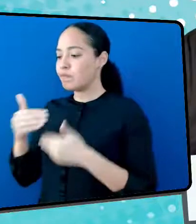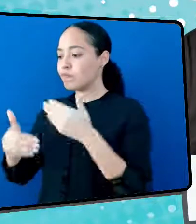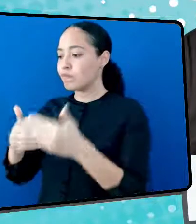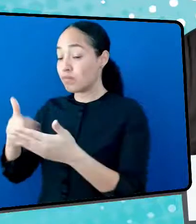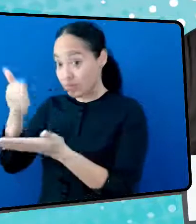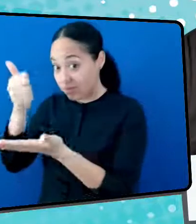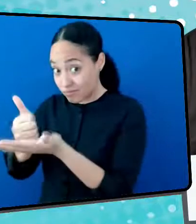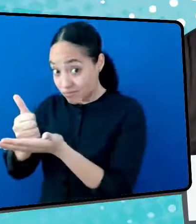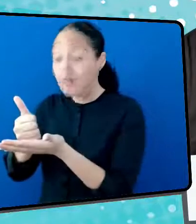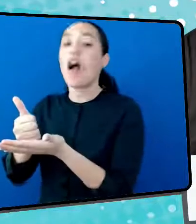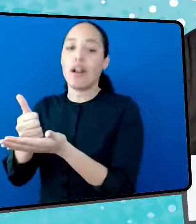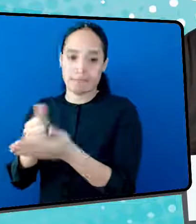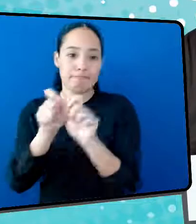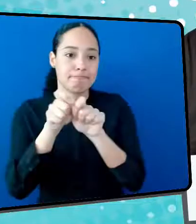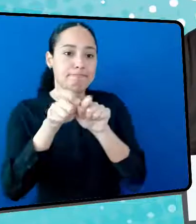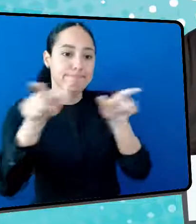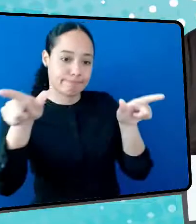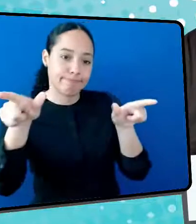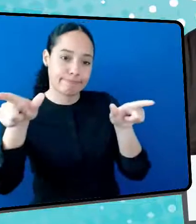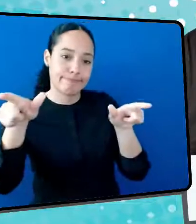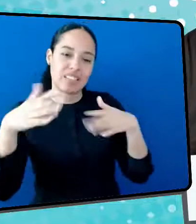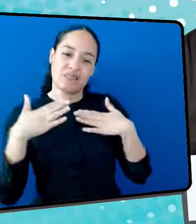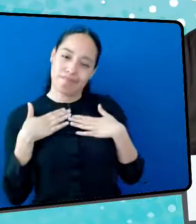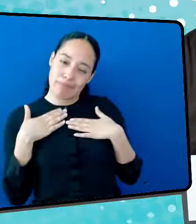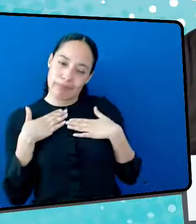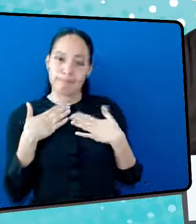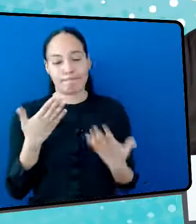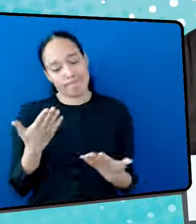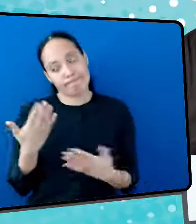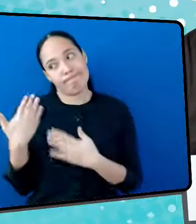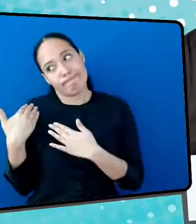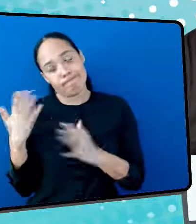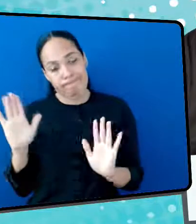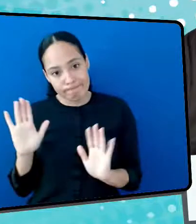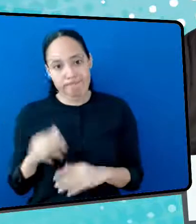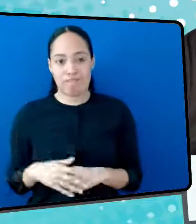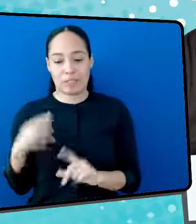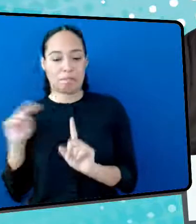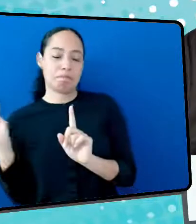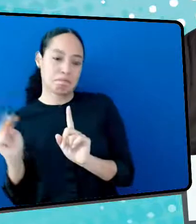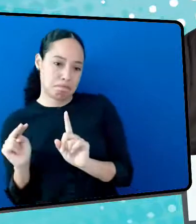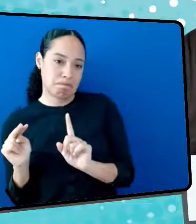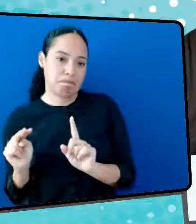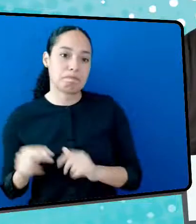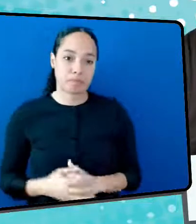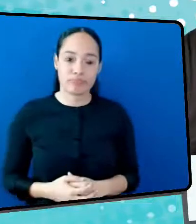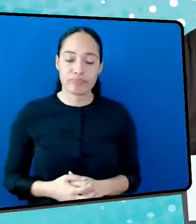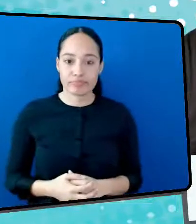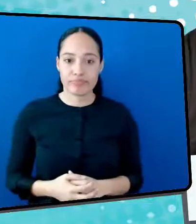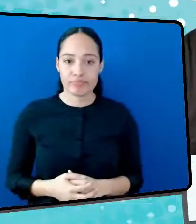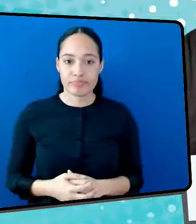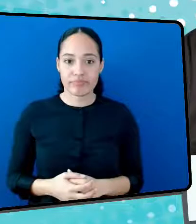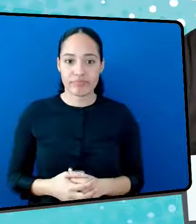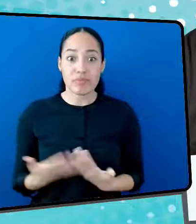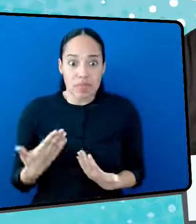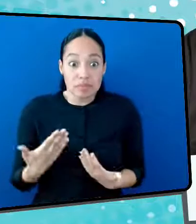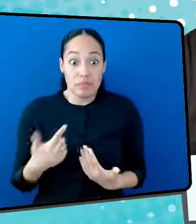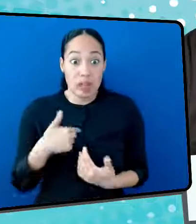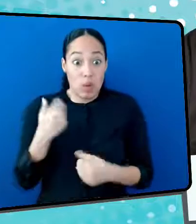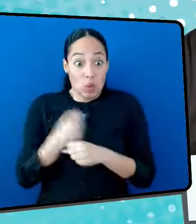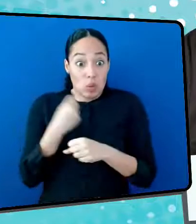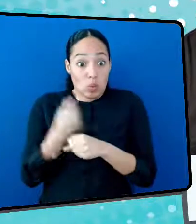it's because literally at Microsoft Research, some of the best AI people in the world, both in Cambridge and across the